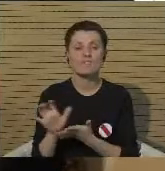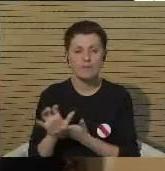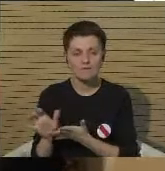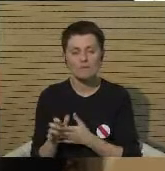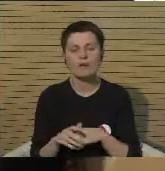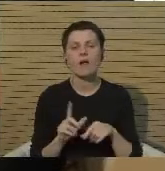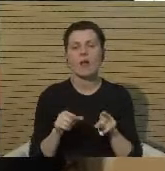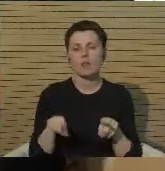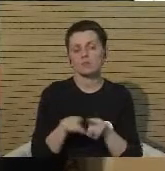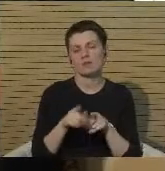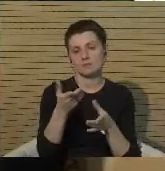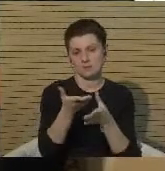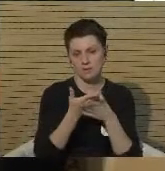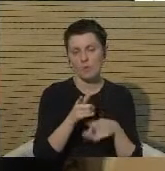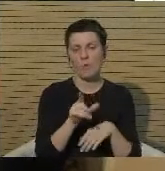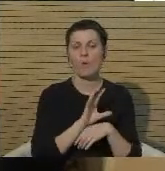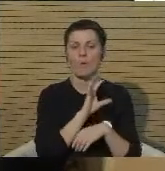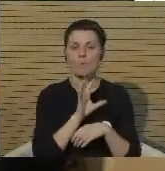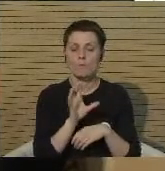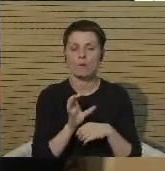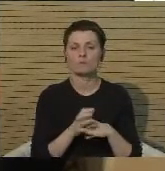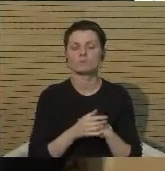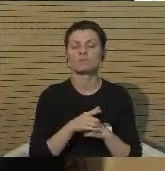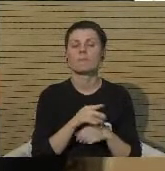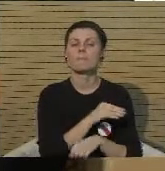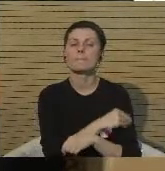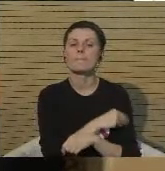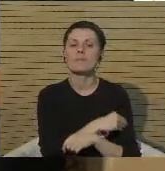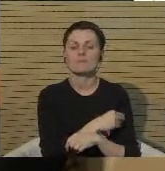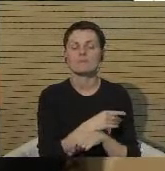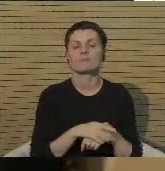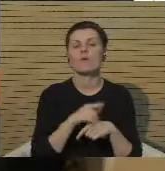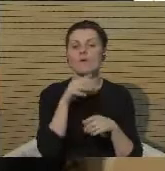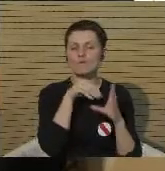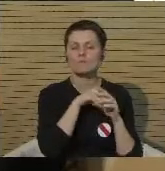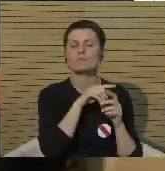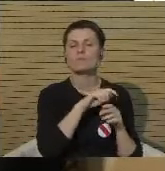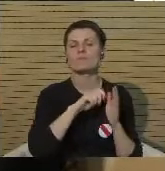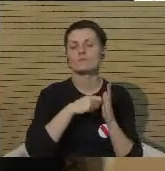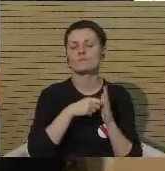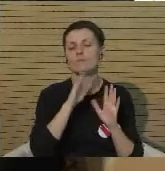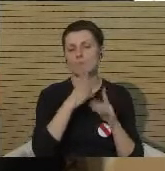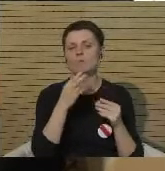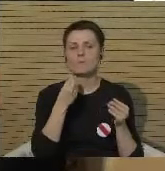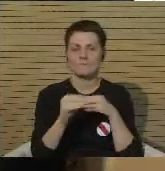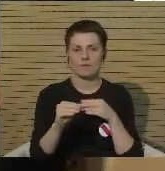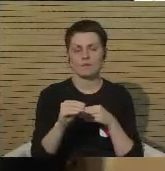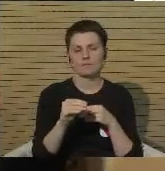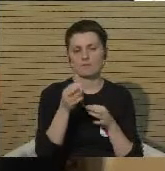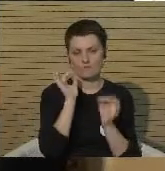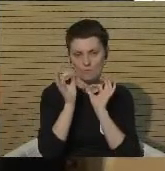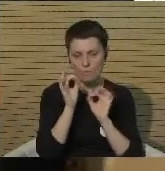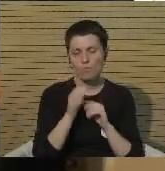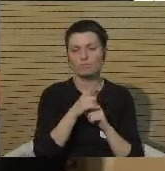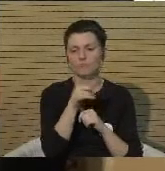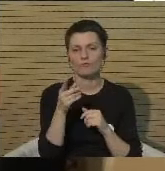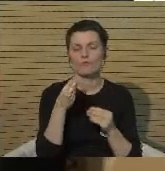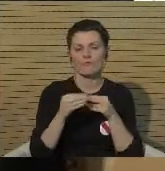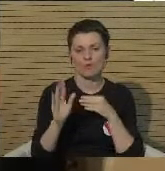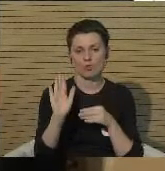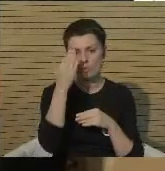about the publishing activity, and we'll also give some insight into the material that you will be able to learn